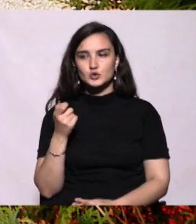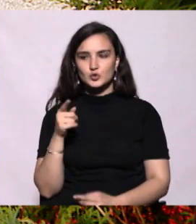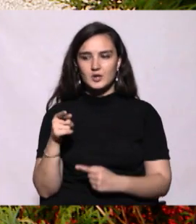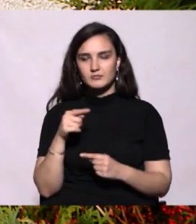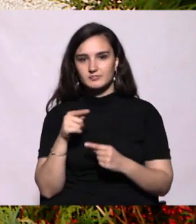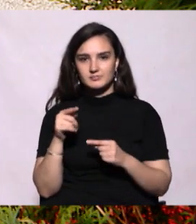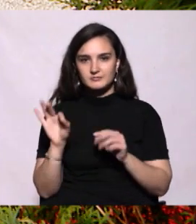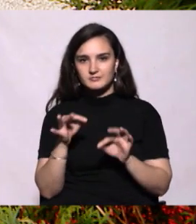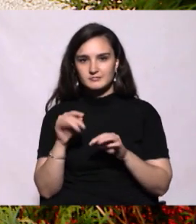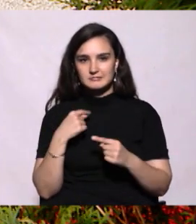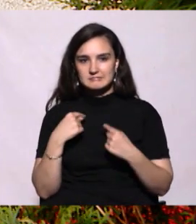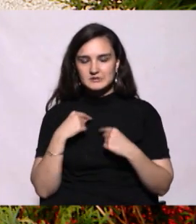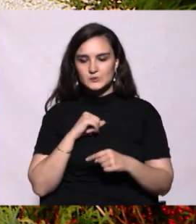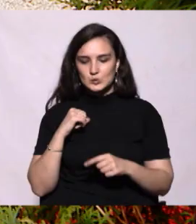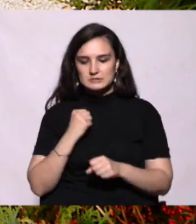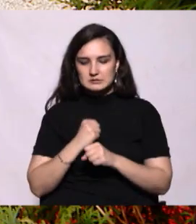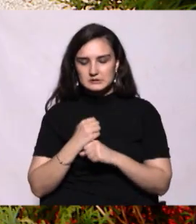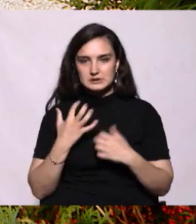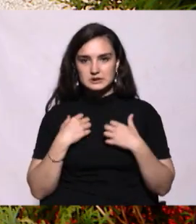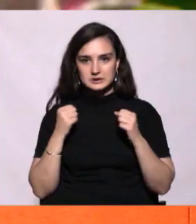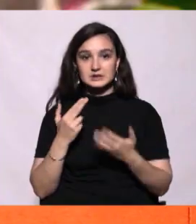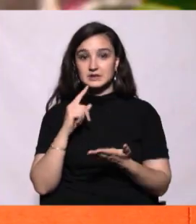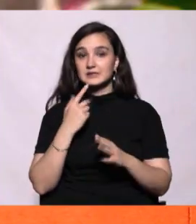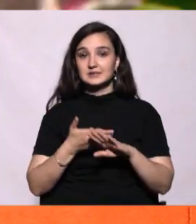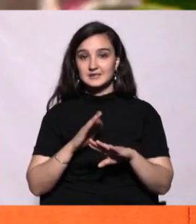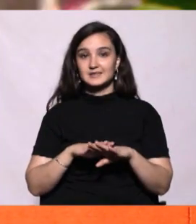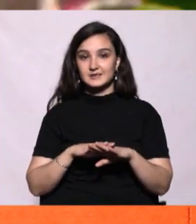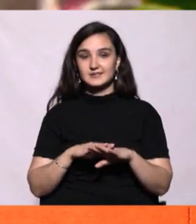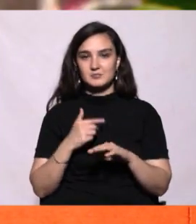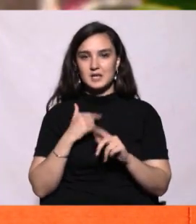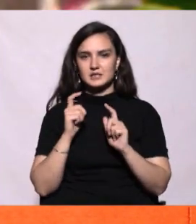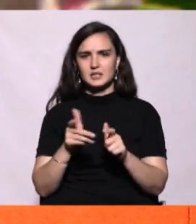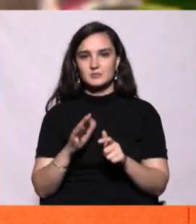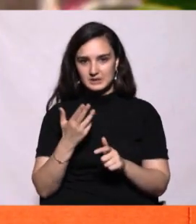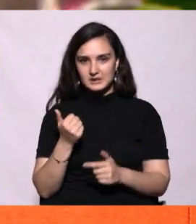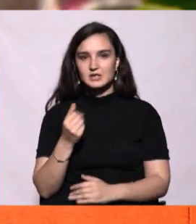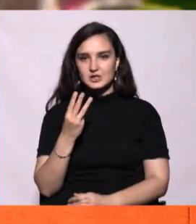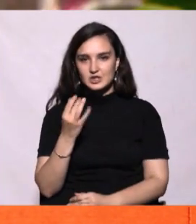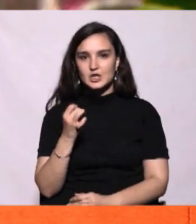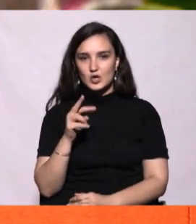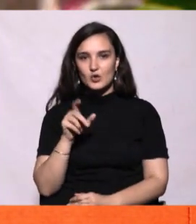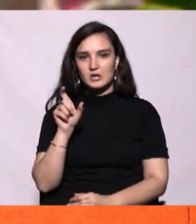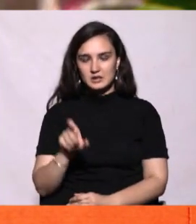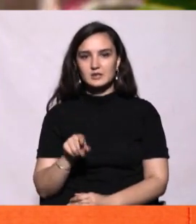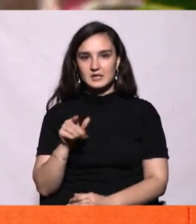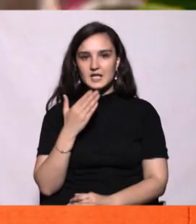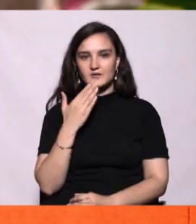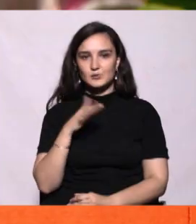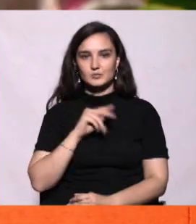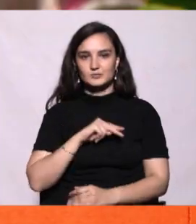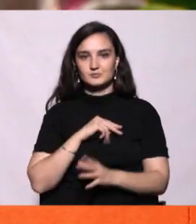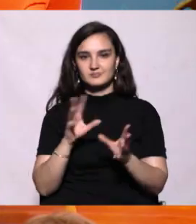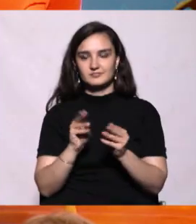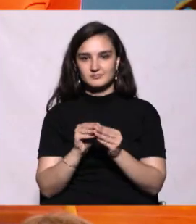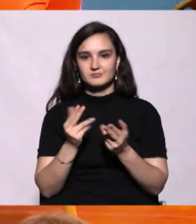suffer a bit. You'd have to do it yourself. Maybe. Yeah, it's really hard not to agree with you because Sherlock Holmes seems really interesting to work with. Very clever,